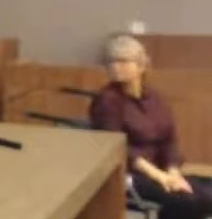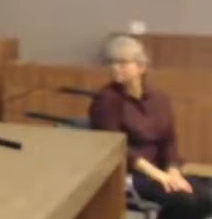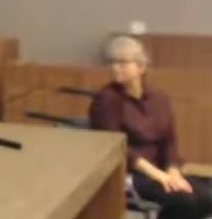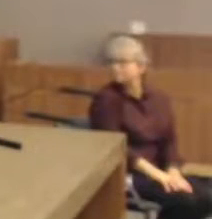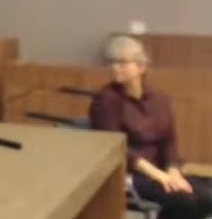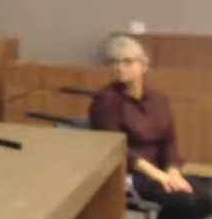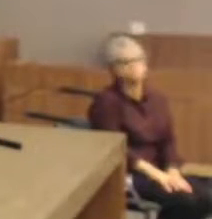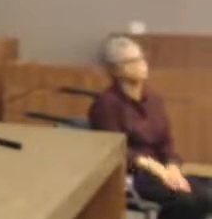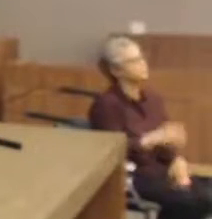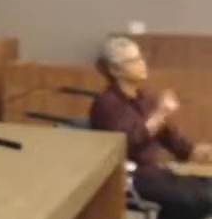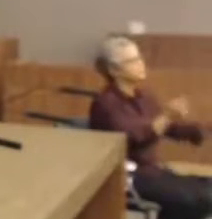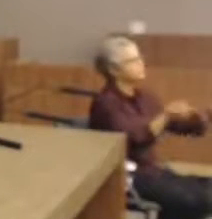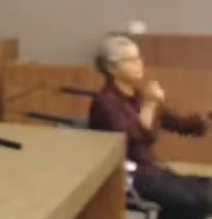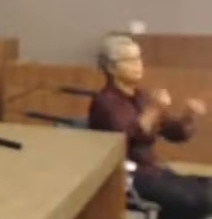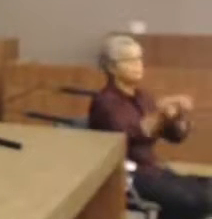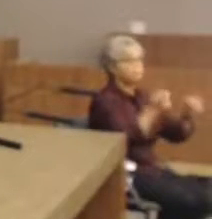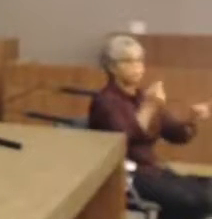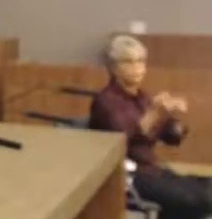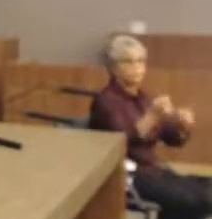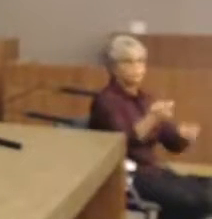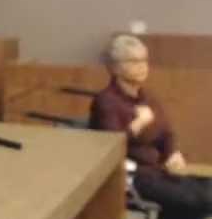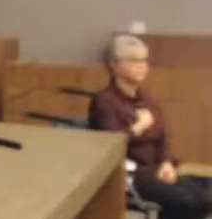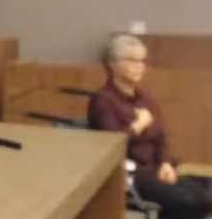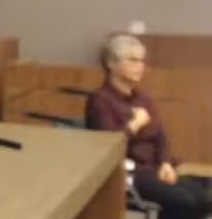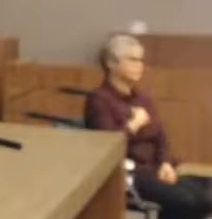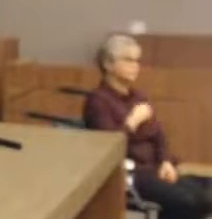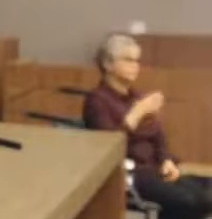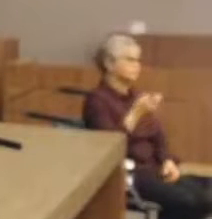How about questions? Because I talked really, really fast and went quickly.